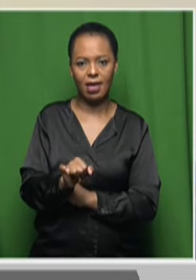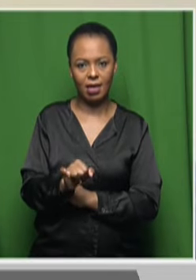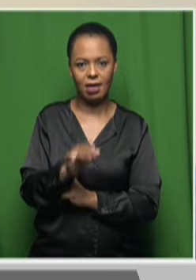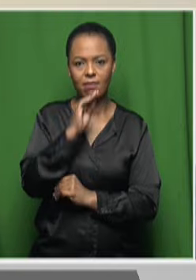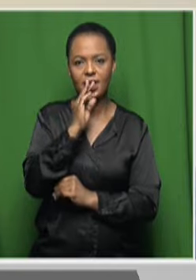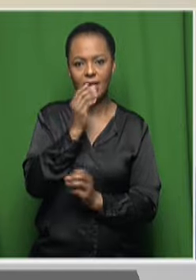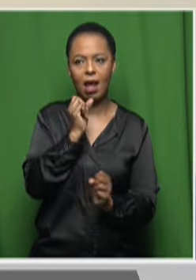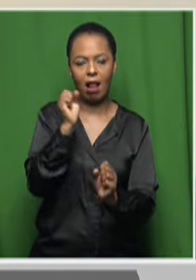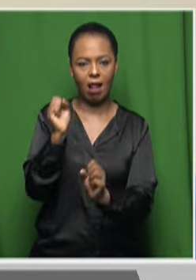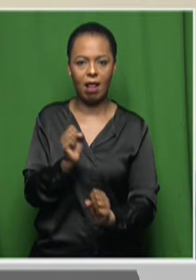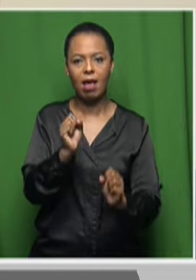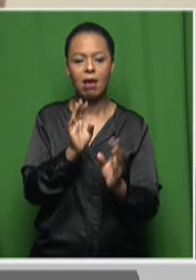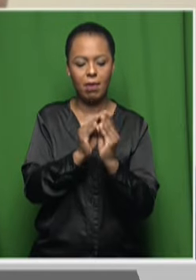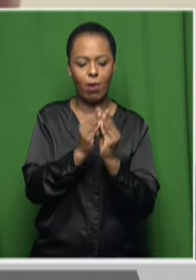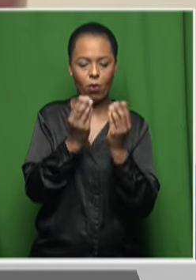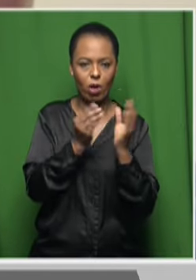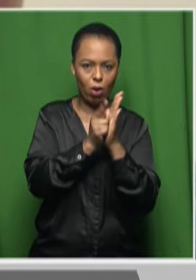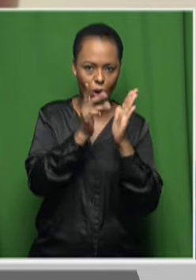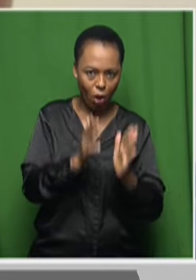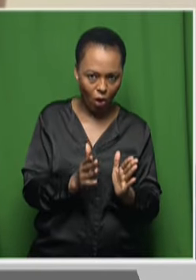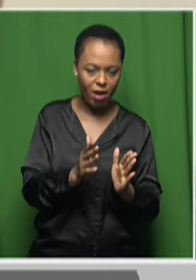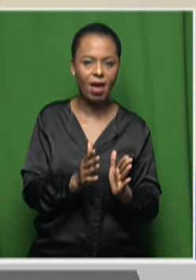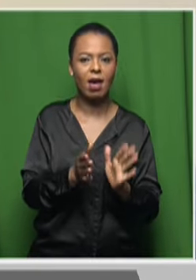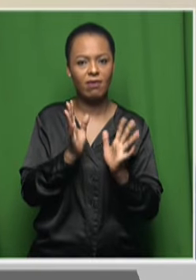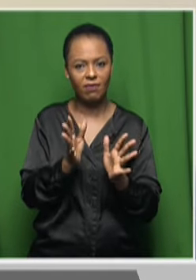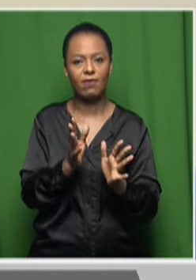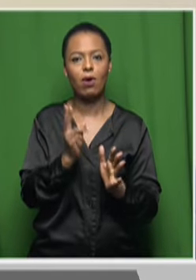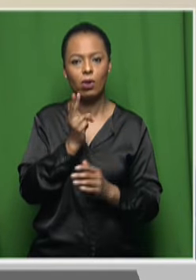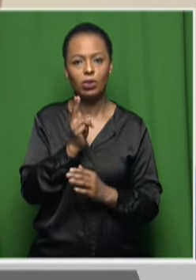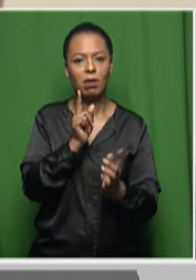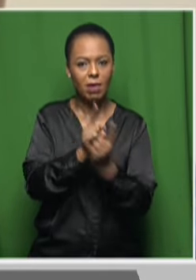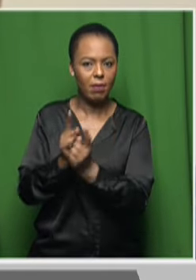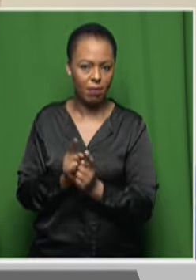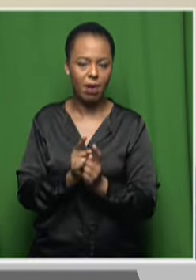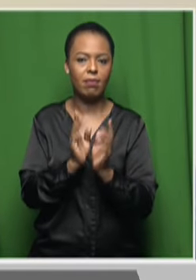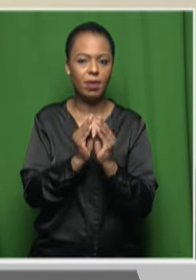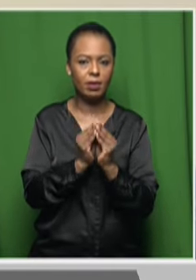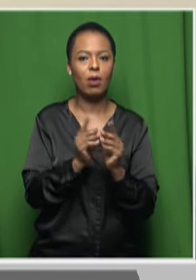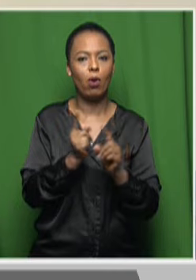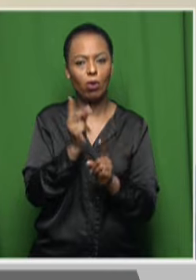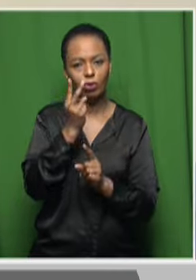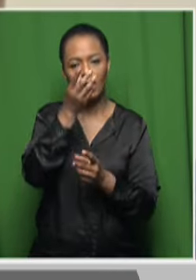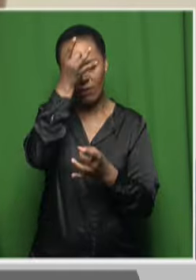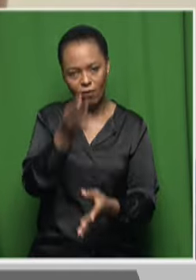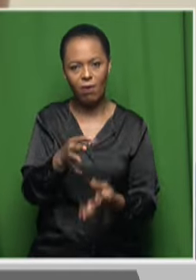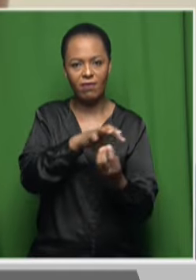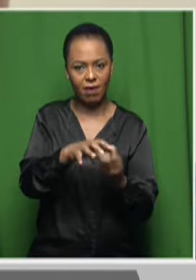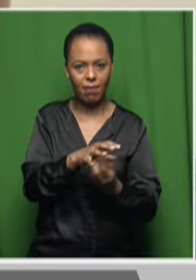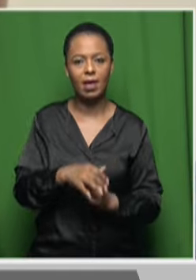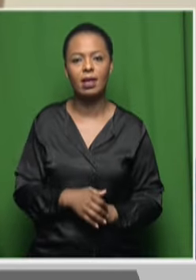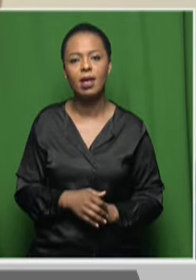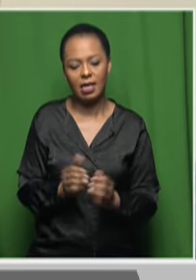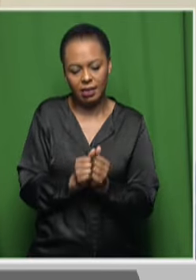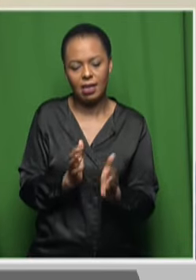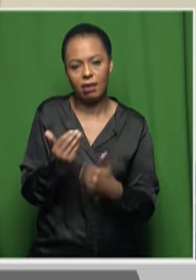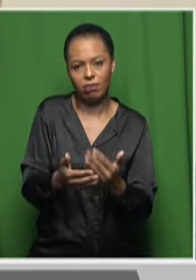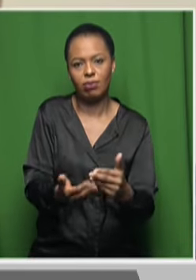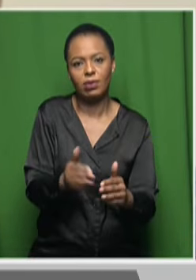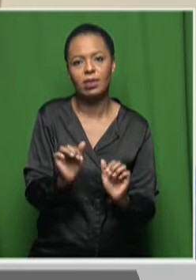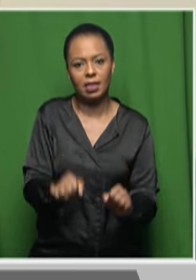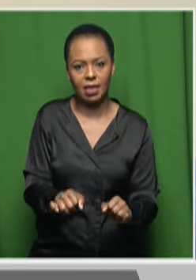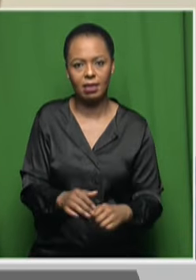already briefing our lawyers, that we have already informed the family. I think the motion is starting already. Good. We're Okay. waiting for them to allocate